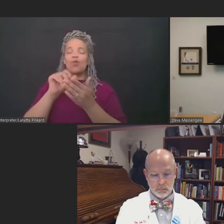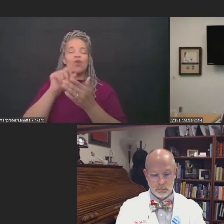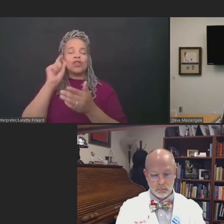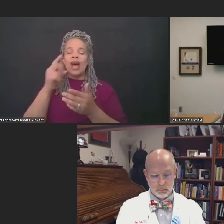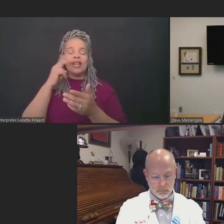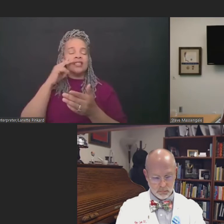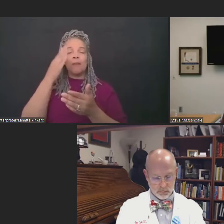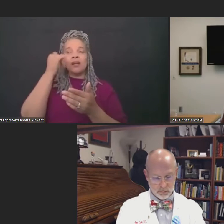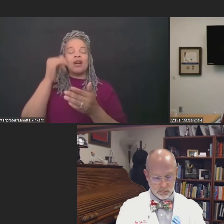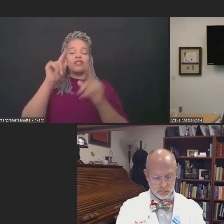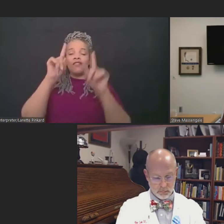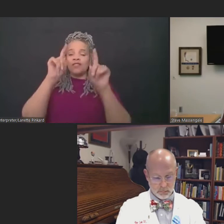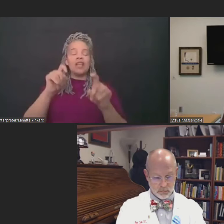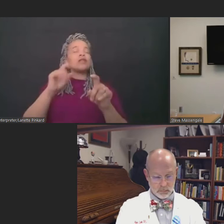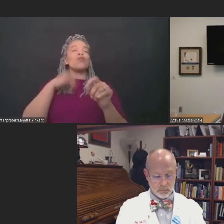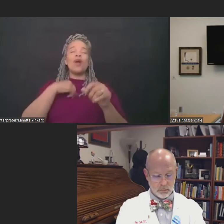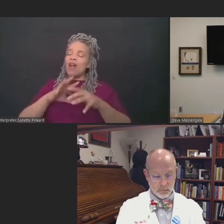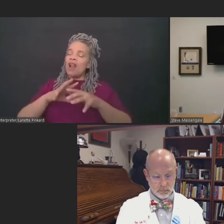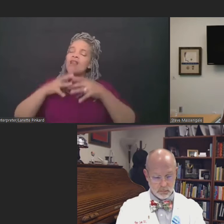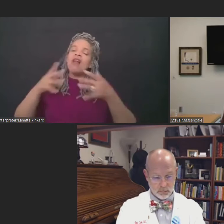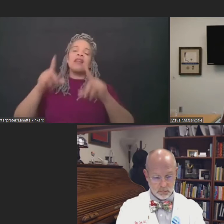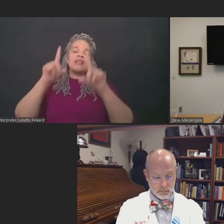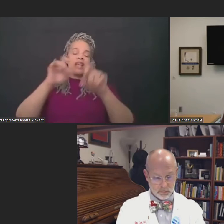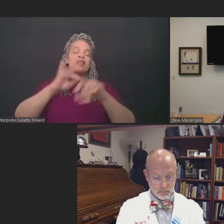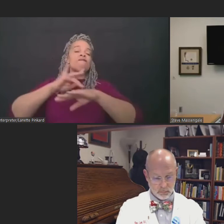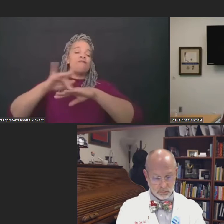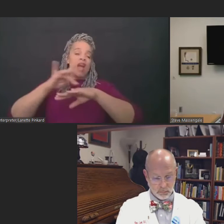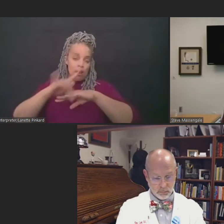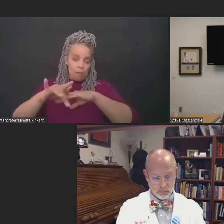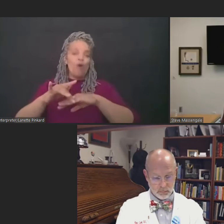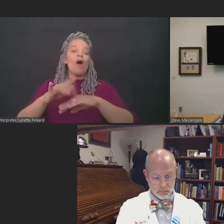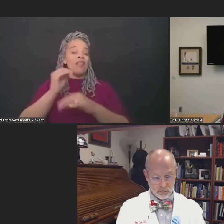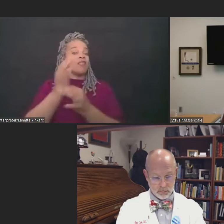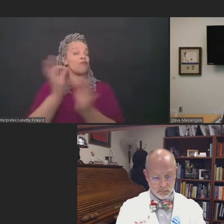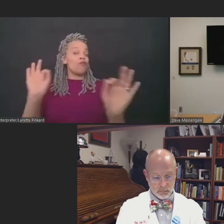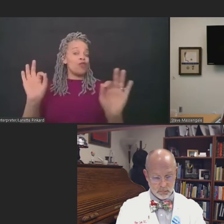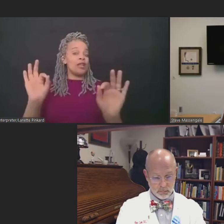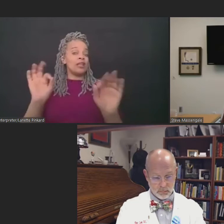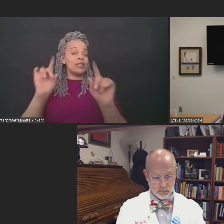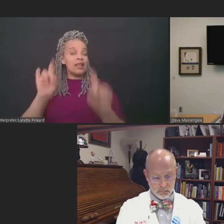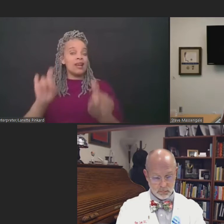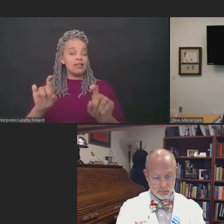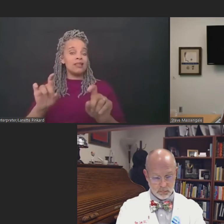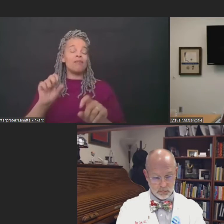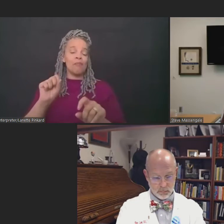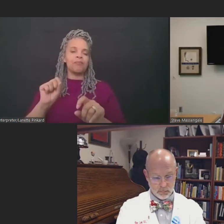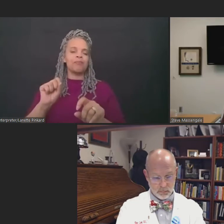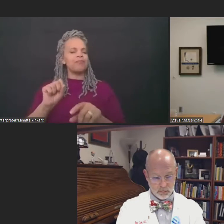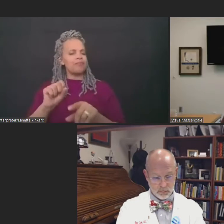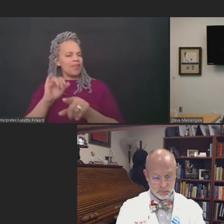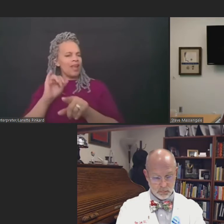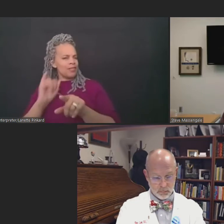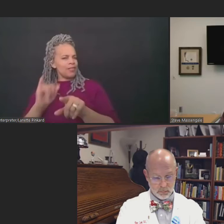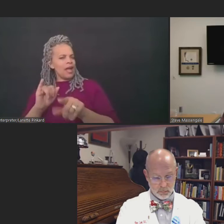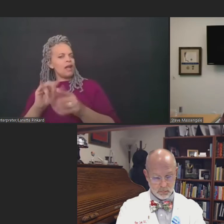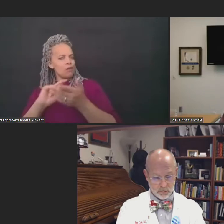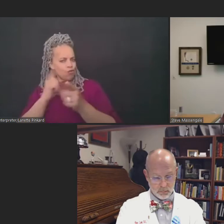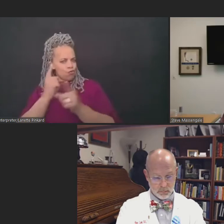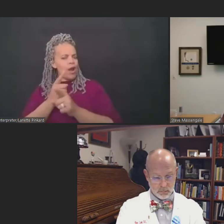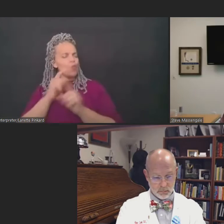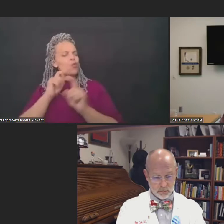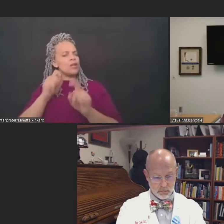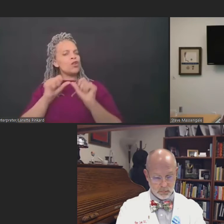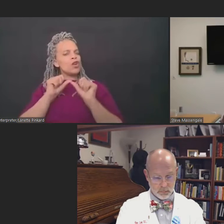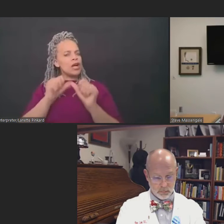testing available in the community and for free. So yes, and that's what we need to continue